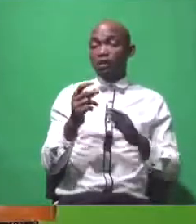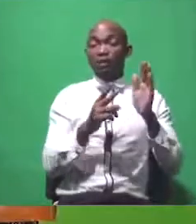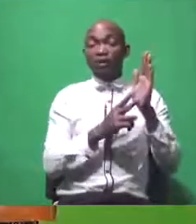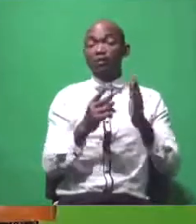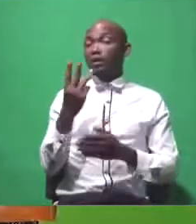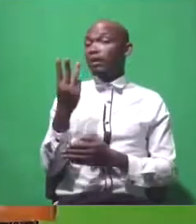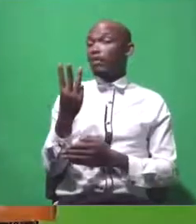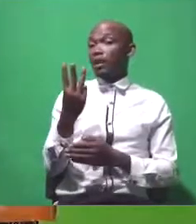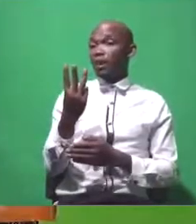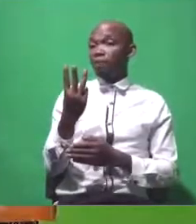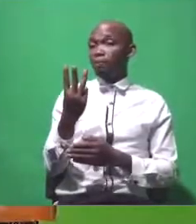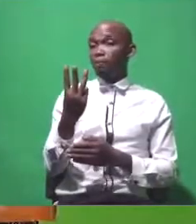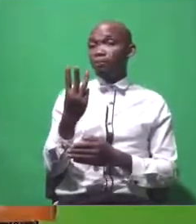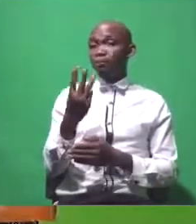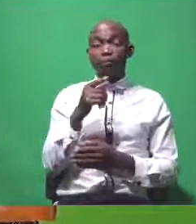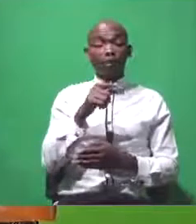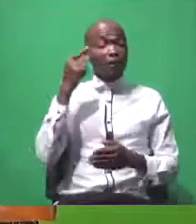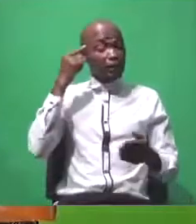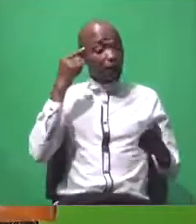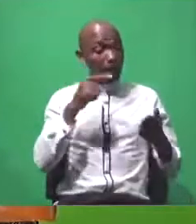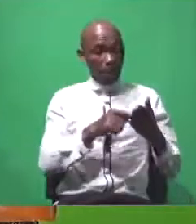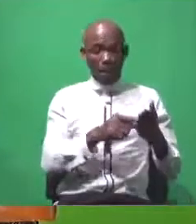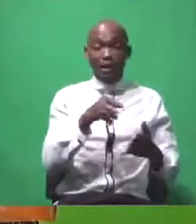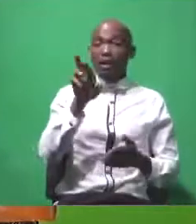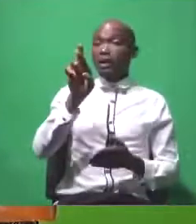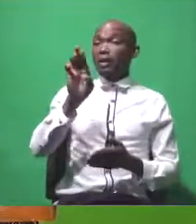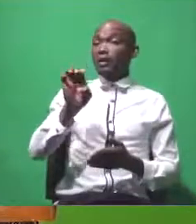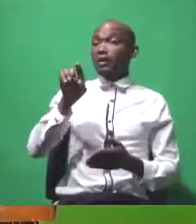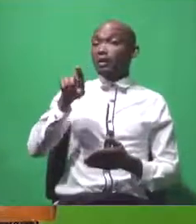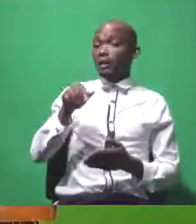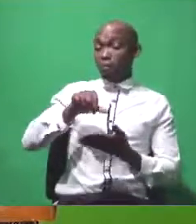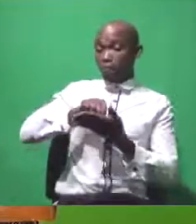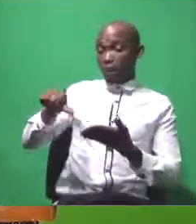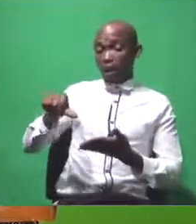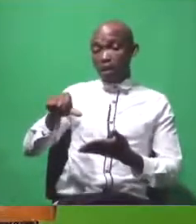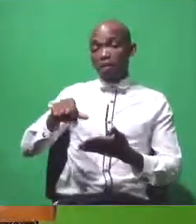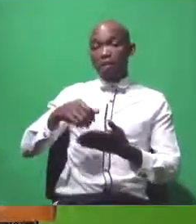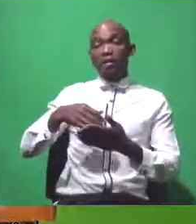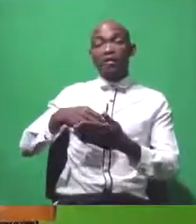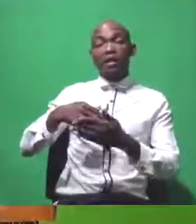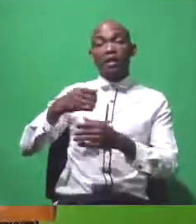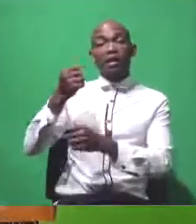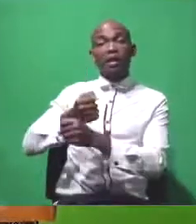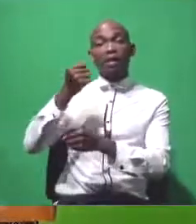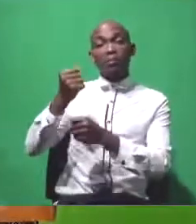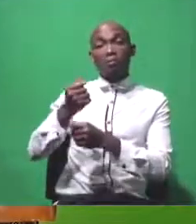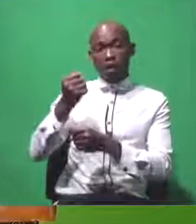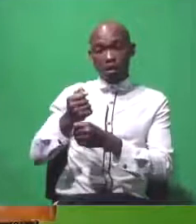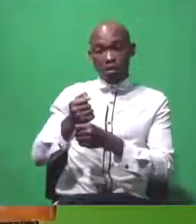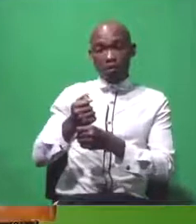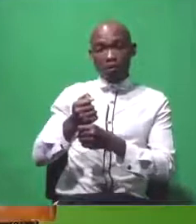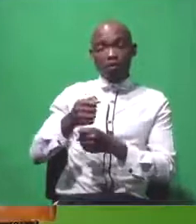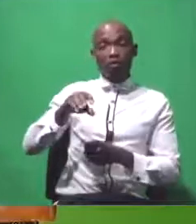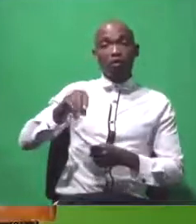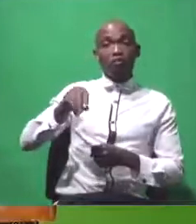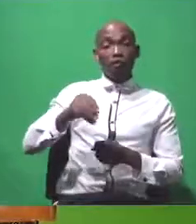Okay. This it means that RIP pay the labor for fertilizer,